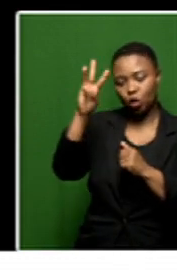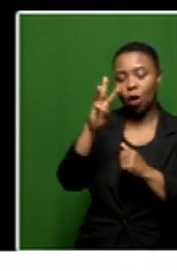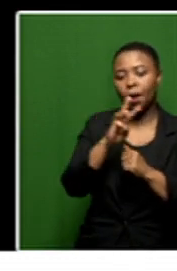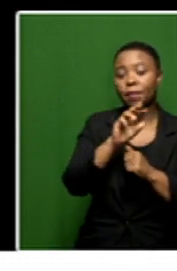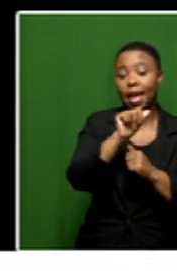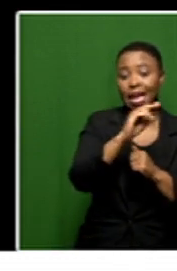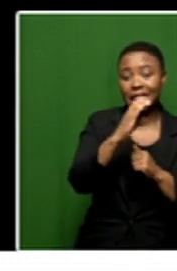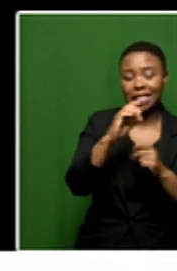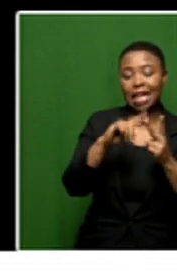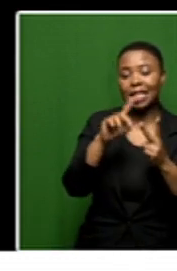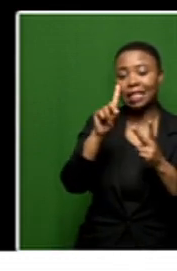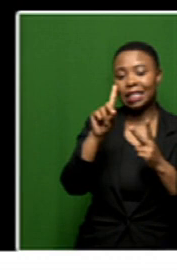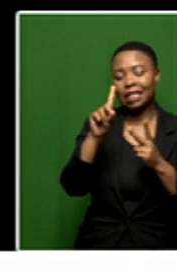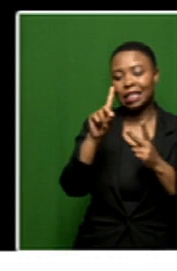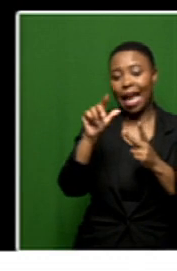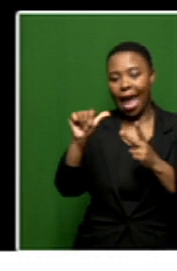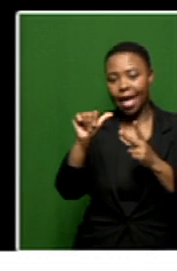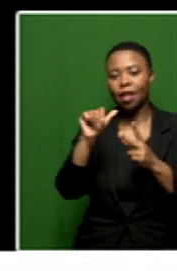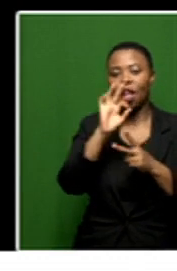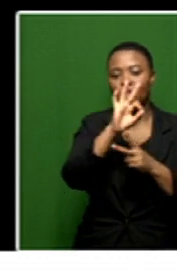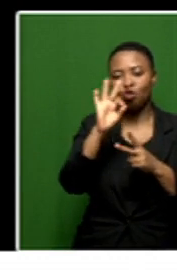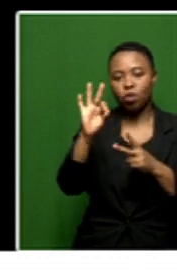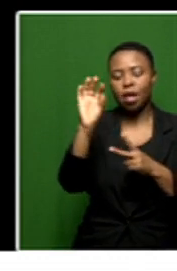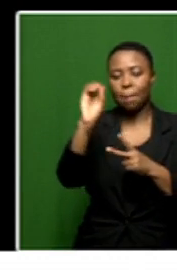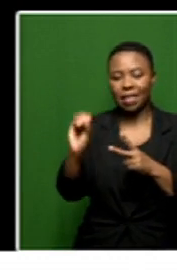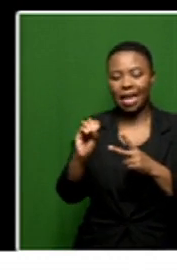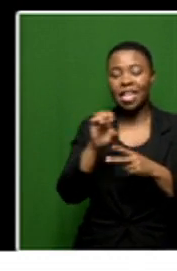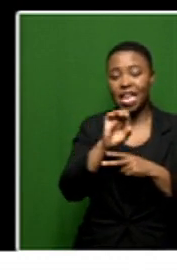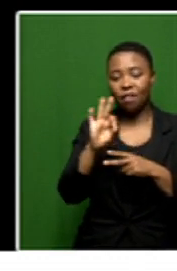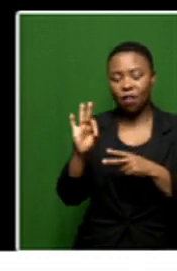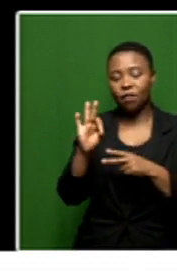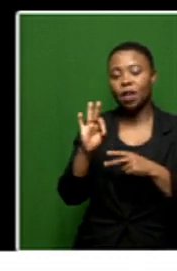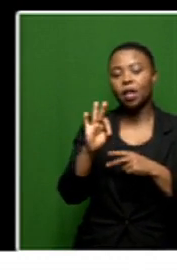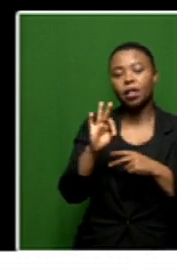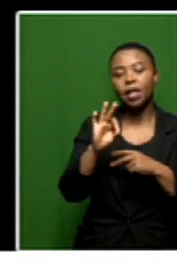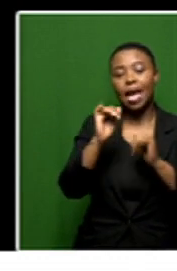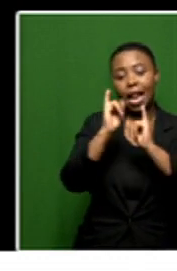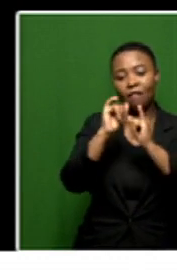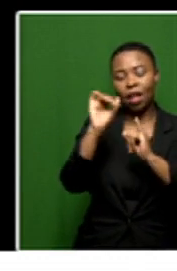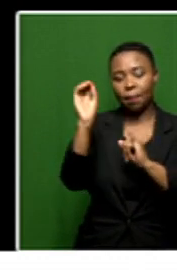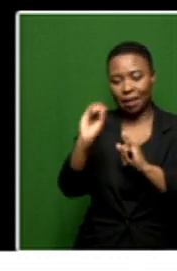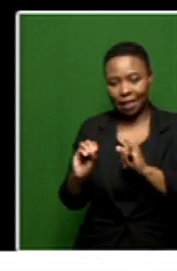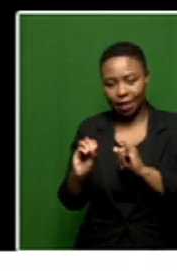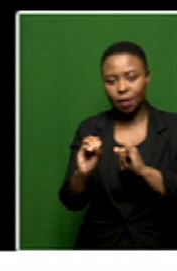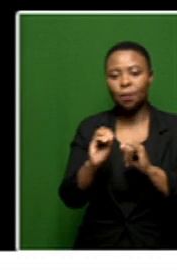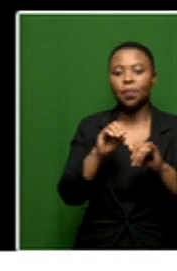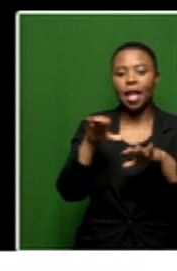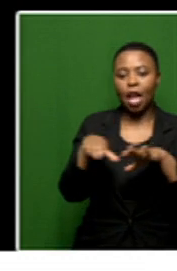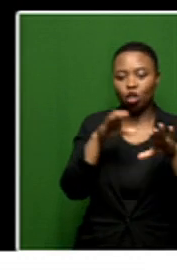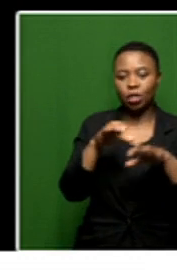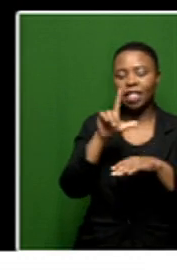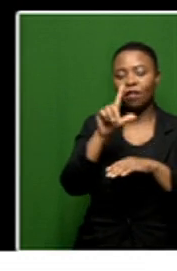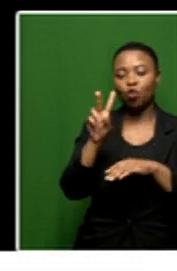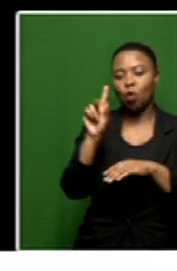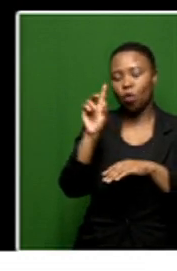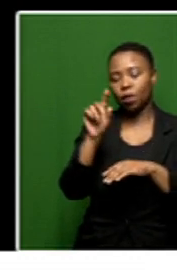DA very closely projected at 33%, the EFF at 11%, and Action SA again at 7.2%. So